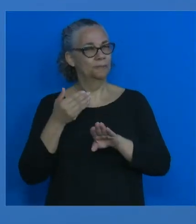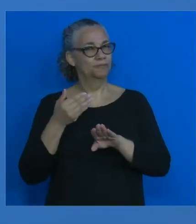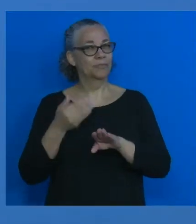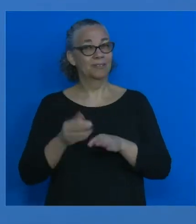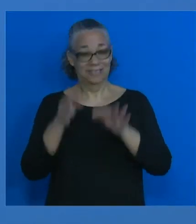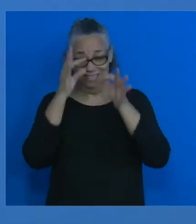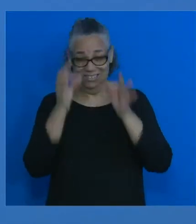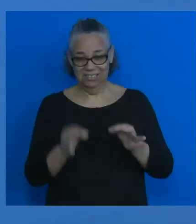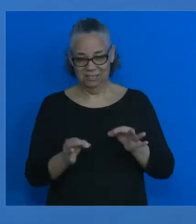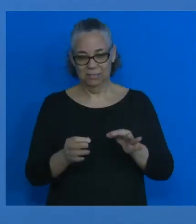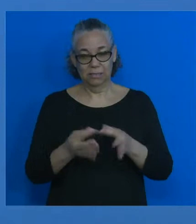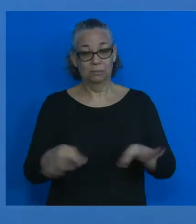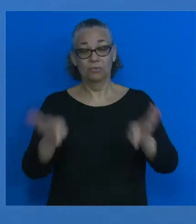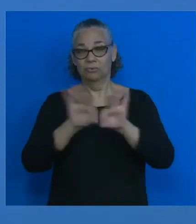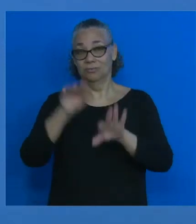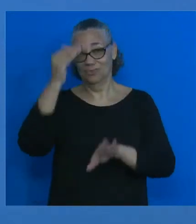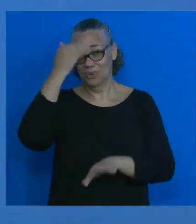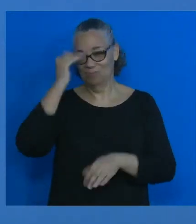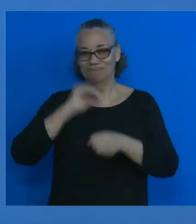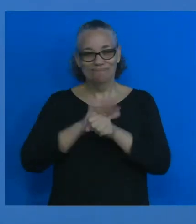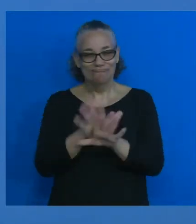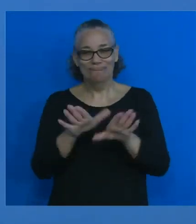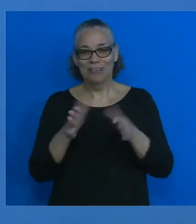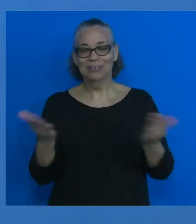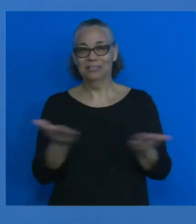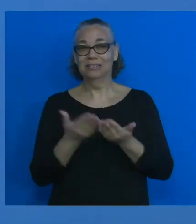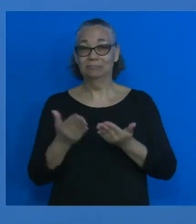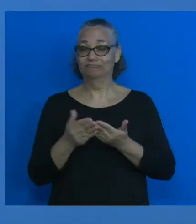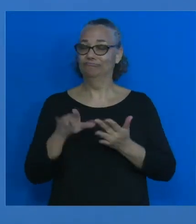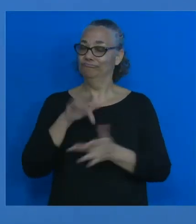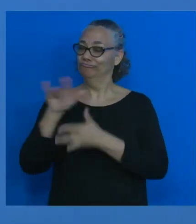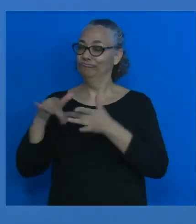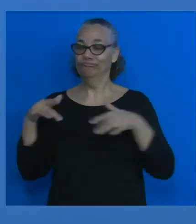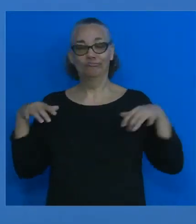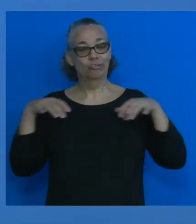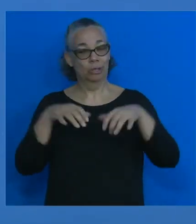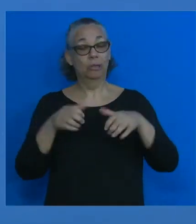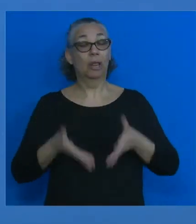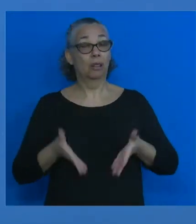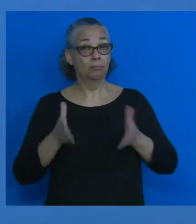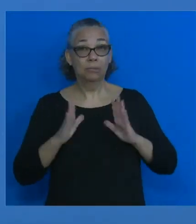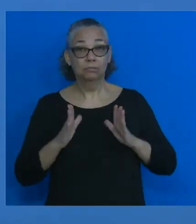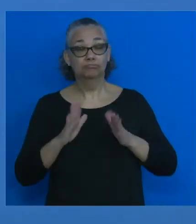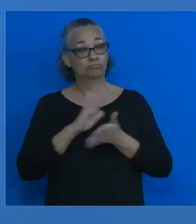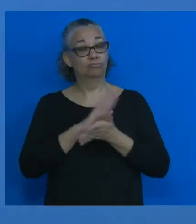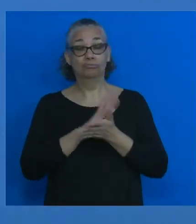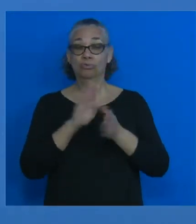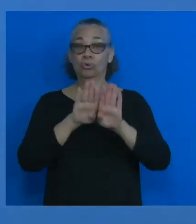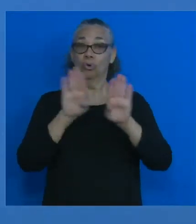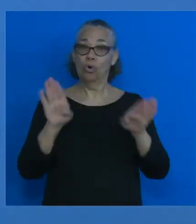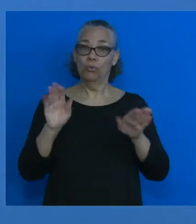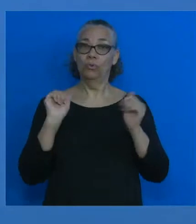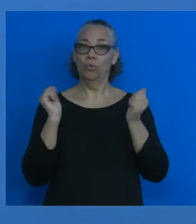the virus is here. Social gatherings are permitted, our schools are open, and we are all trying to recover